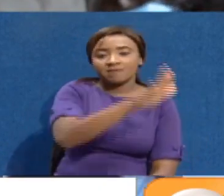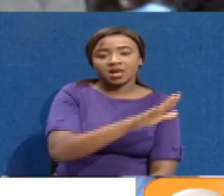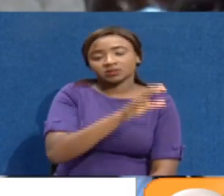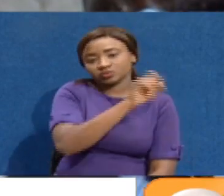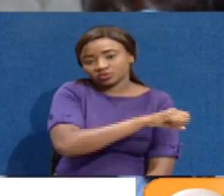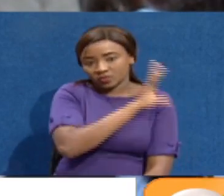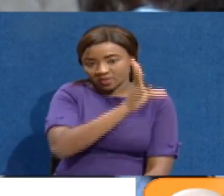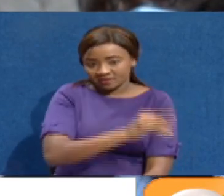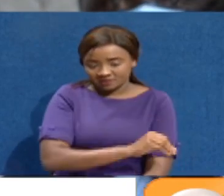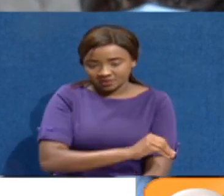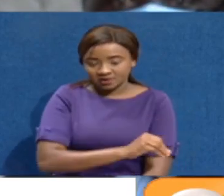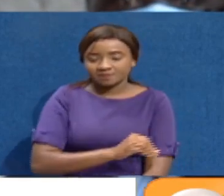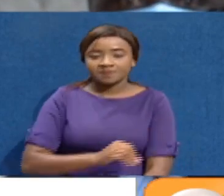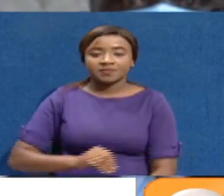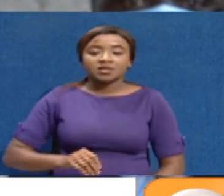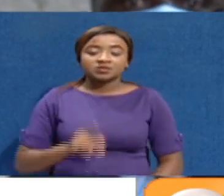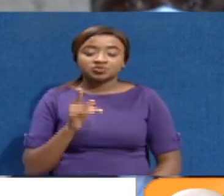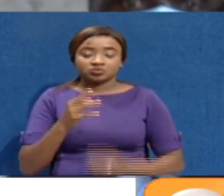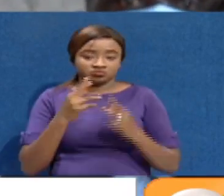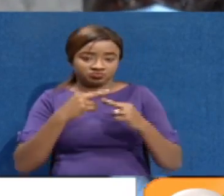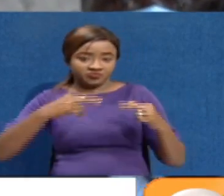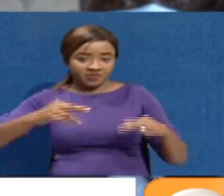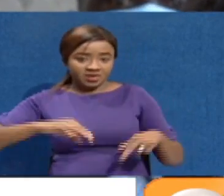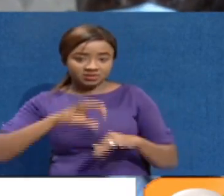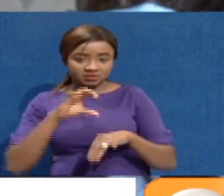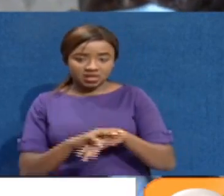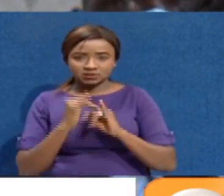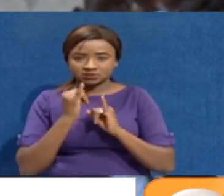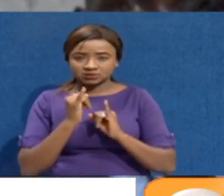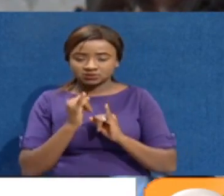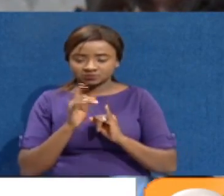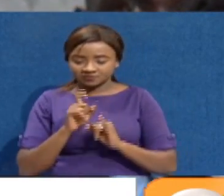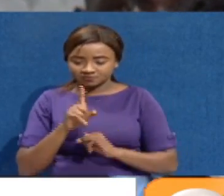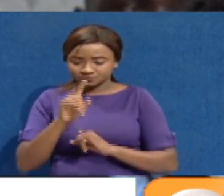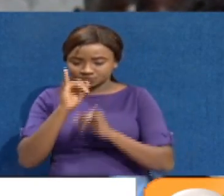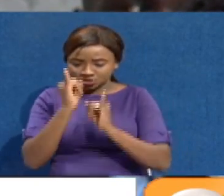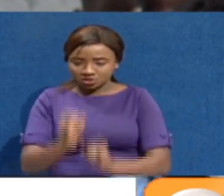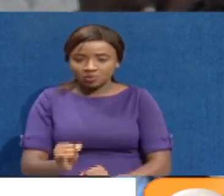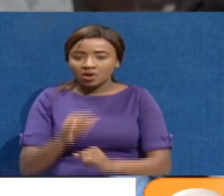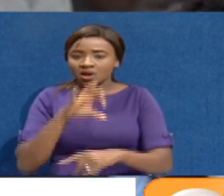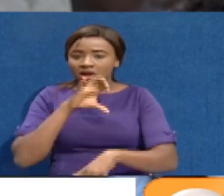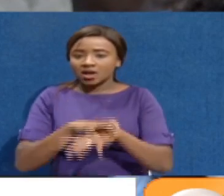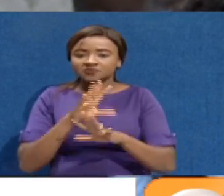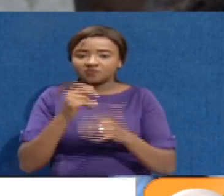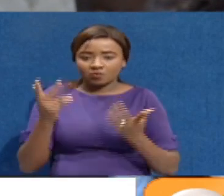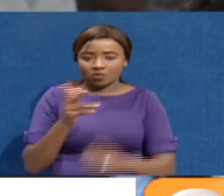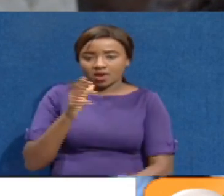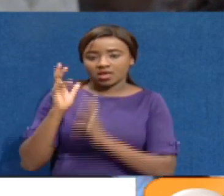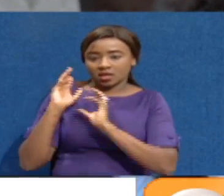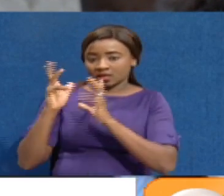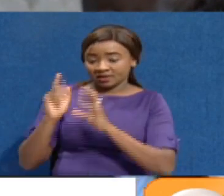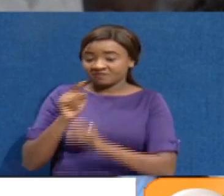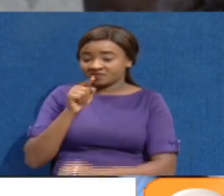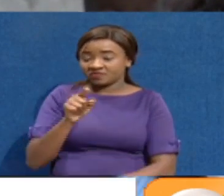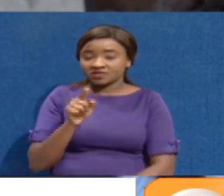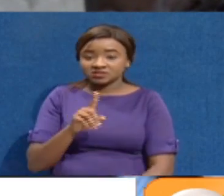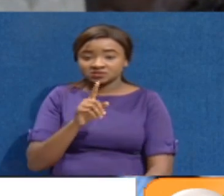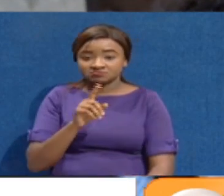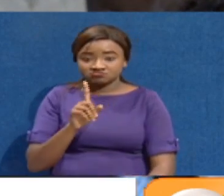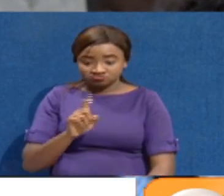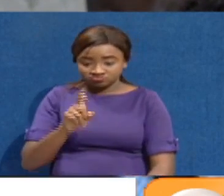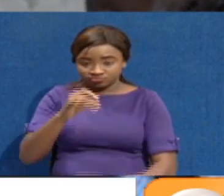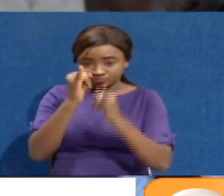the virus that was picked by a team in KEMRI Kilifi. We all know that this variant is 50% more